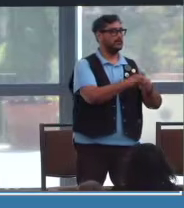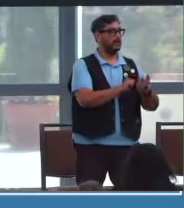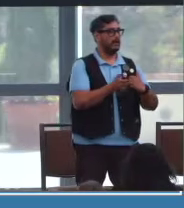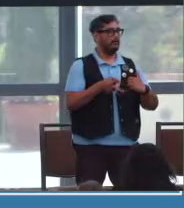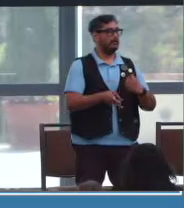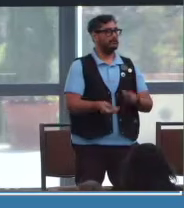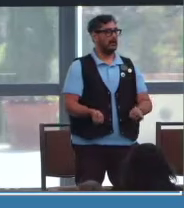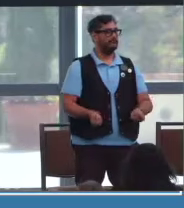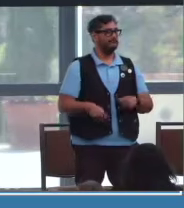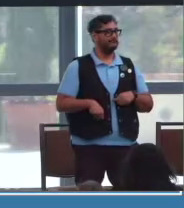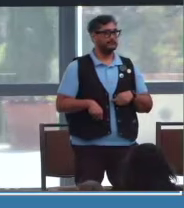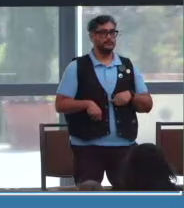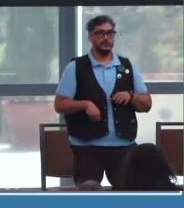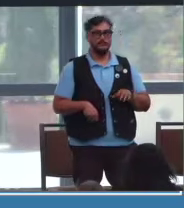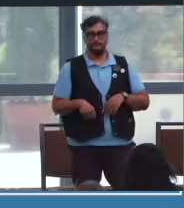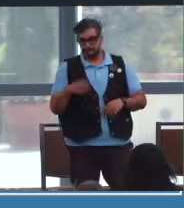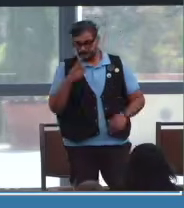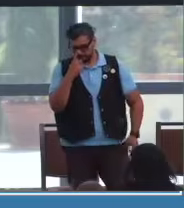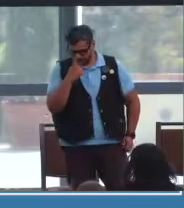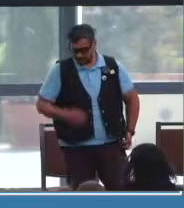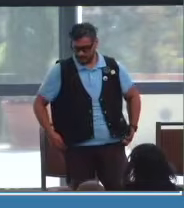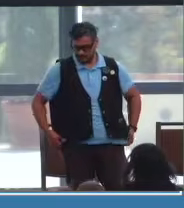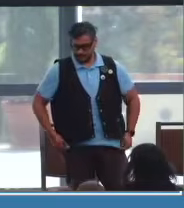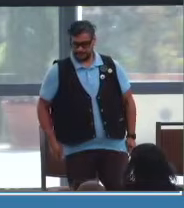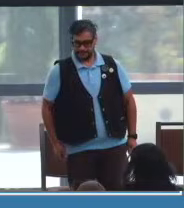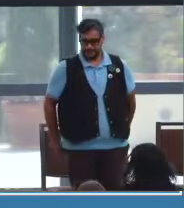that problem. So,